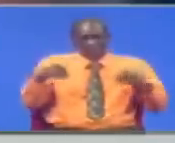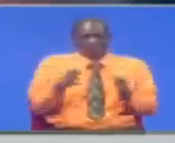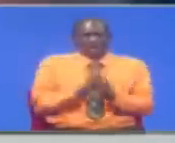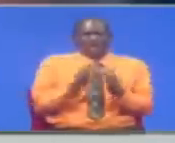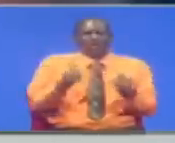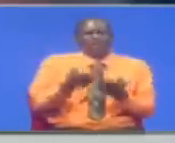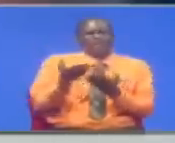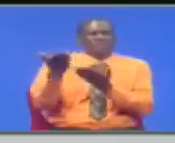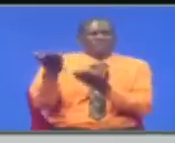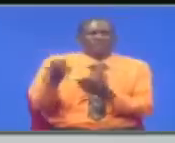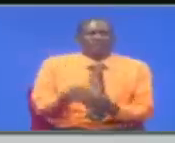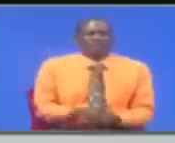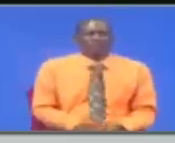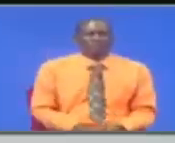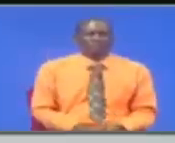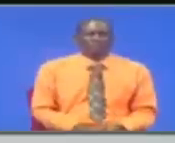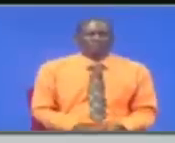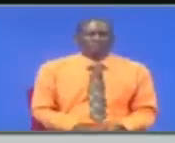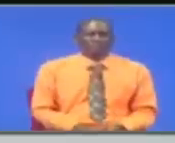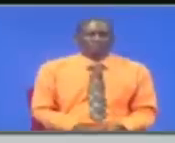these.